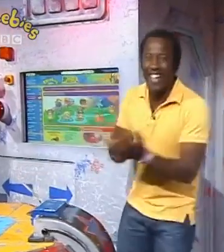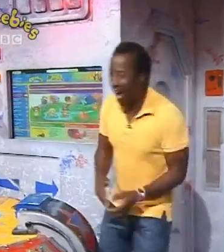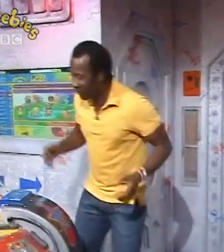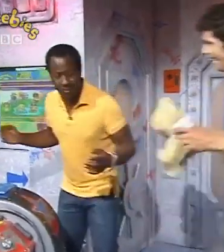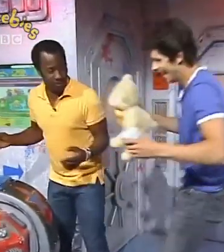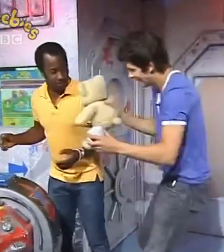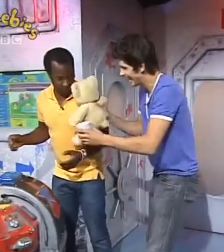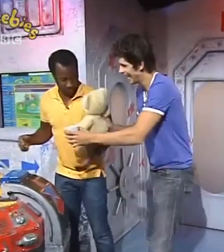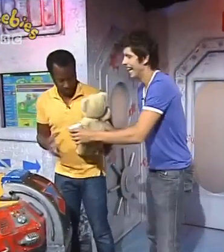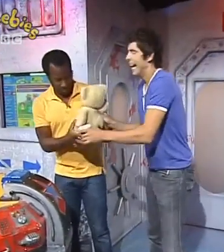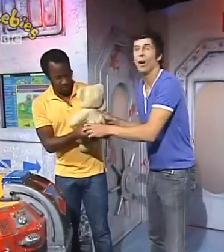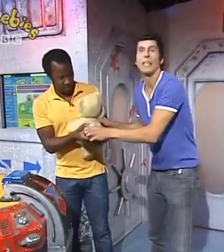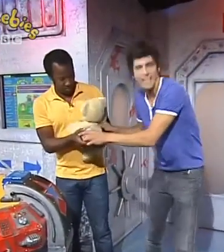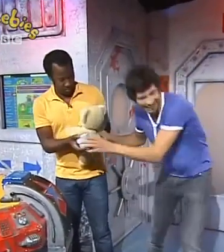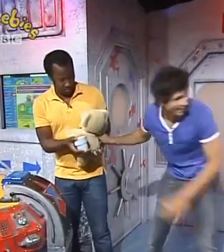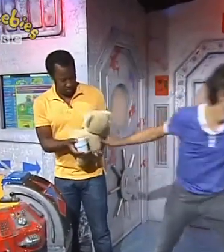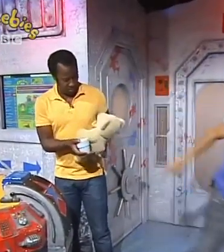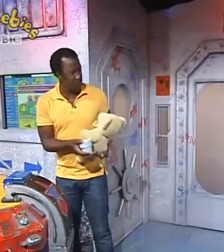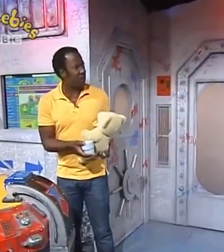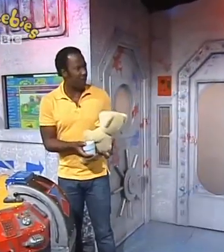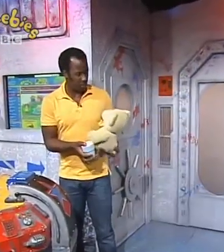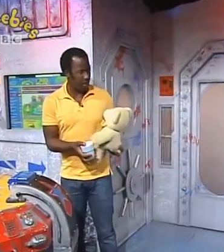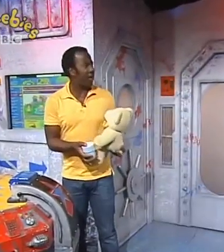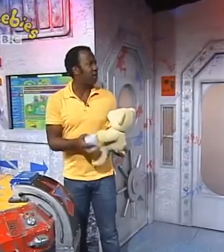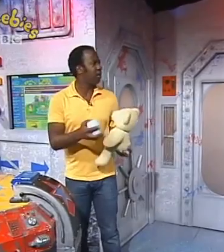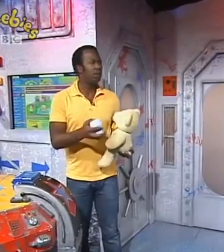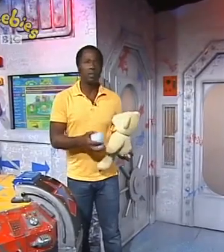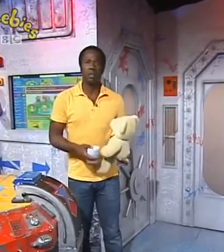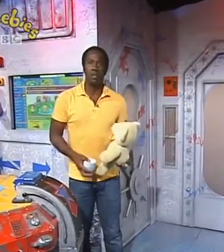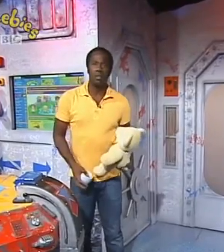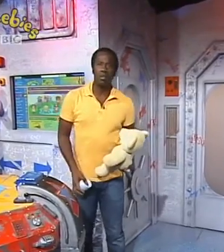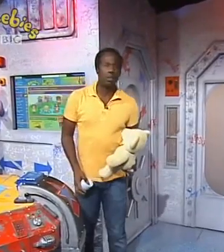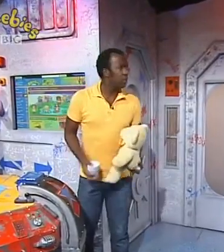Sid, and this... Sid, hold these. What? Hey,